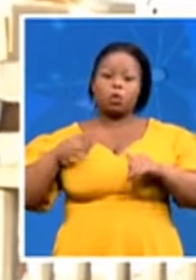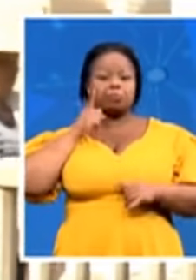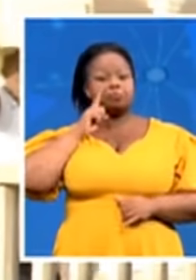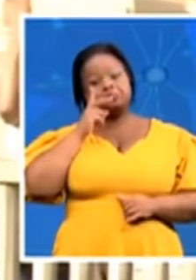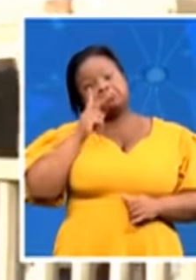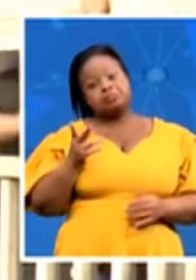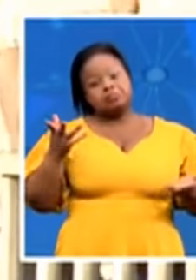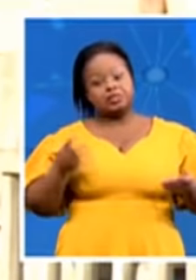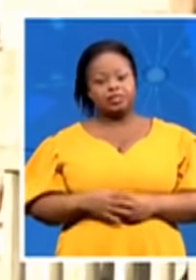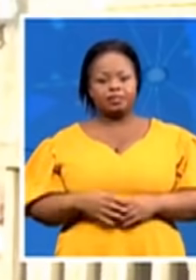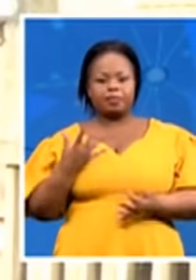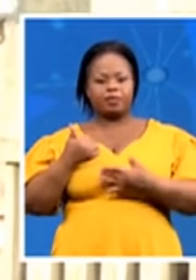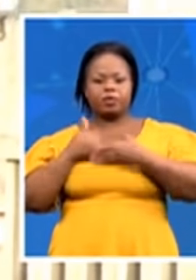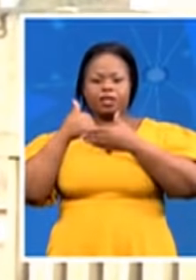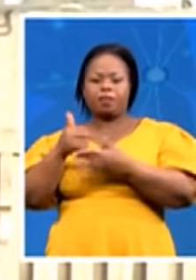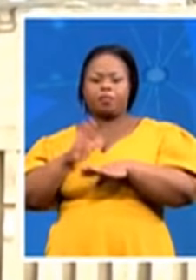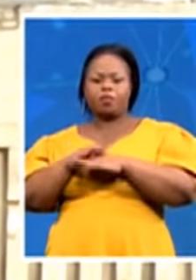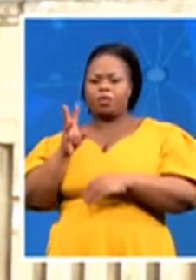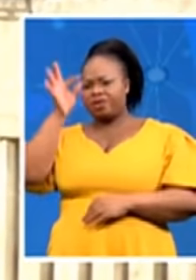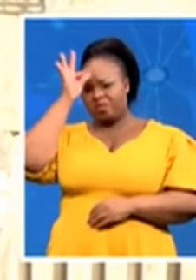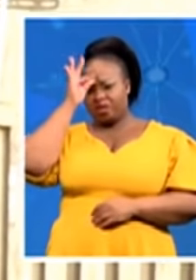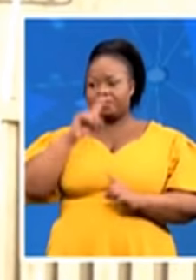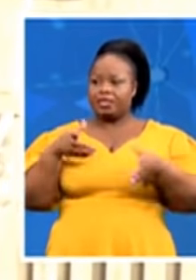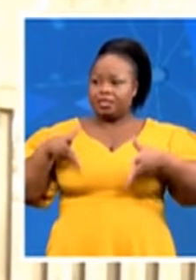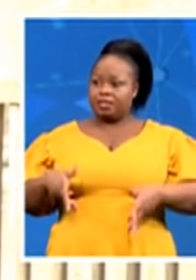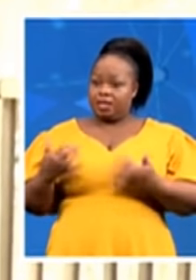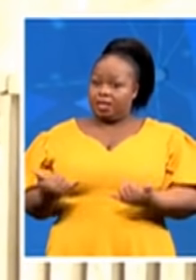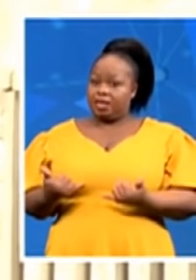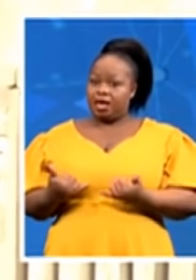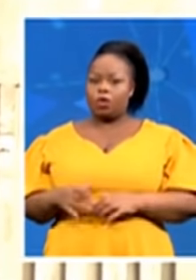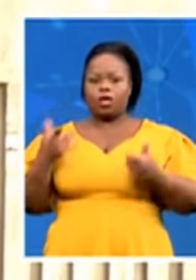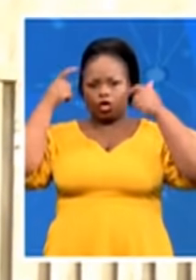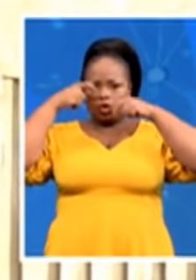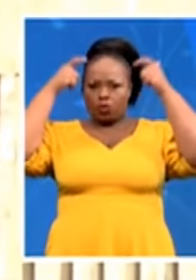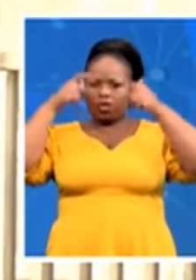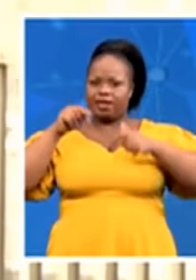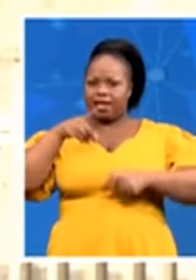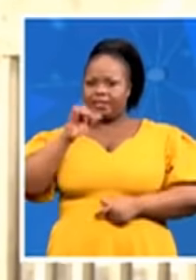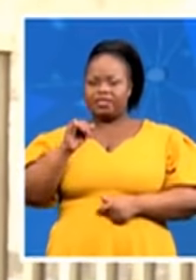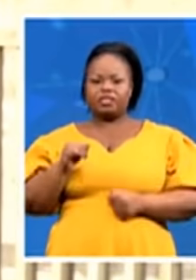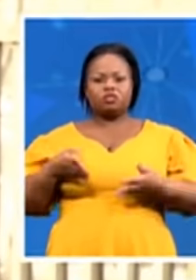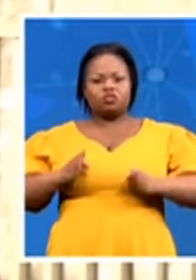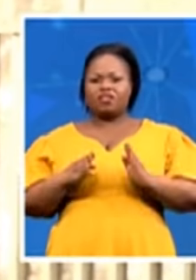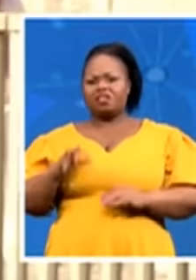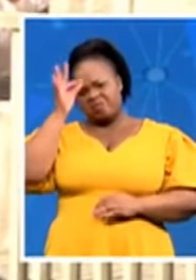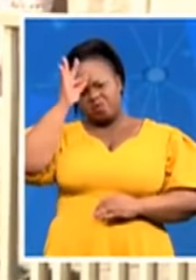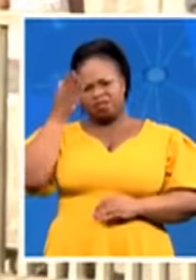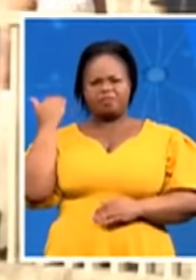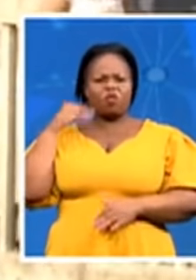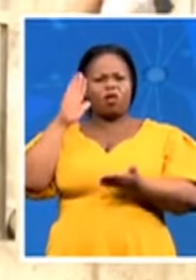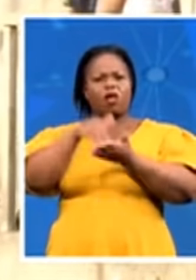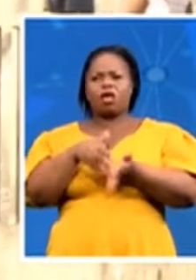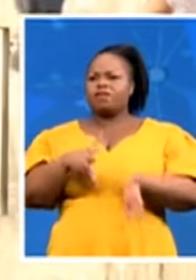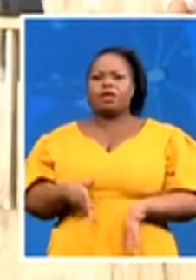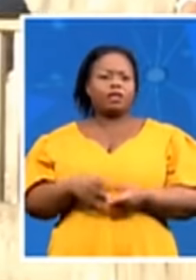enforcement. Even here where I am, Simpiwe, in Queen Nandi Drive, the police were here earlier on, but they really do have their hands full. They tried to open